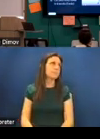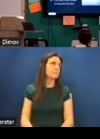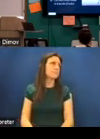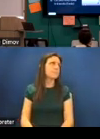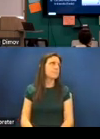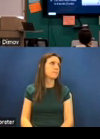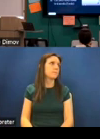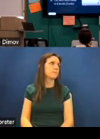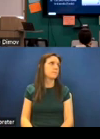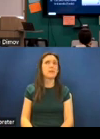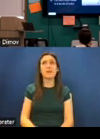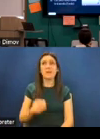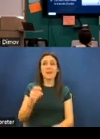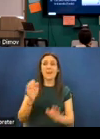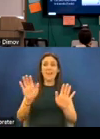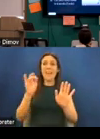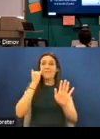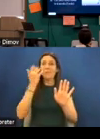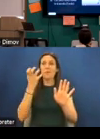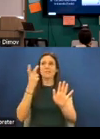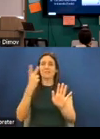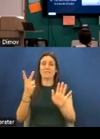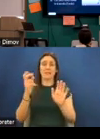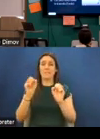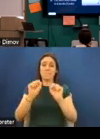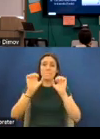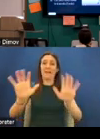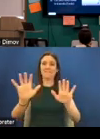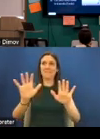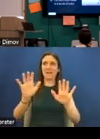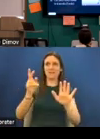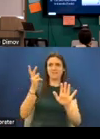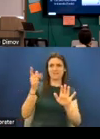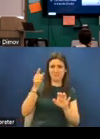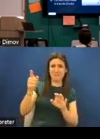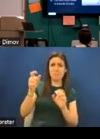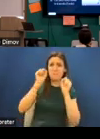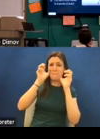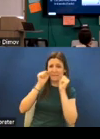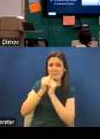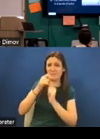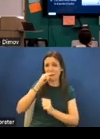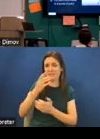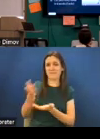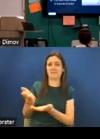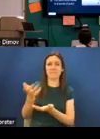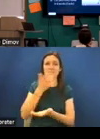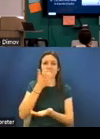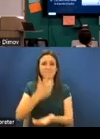She's great to see with kids too. If you want to see the magic happen, it's with Janet. It's a lot of fun. She does great.